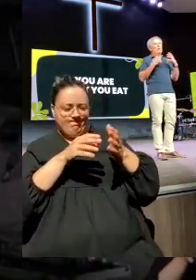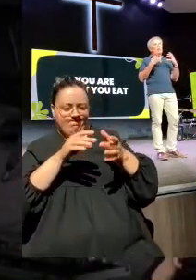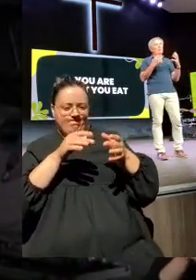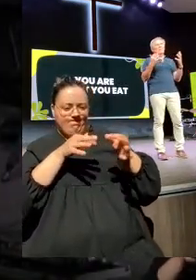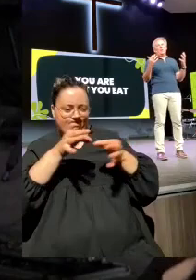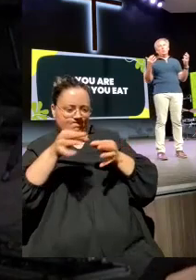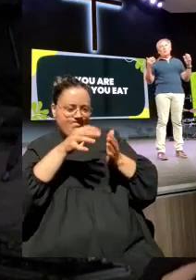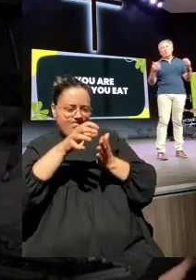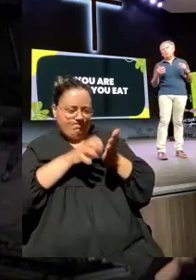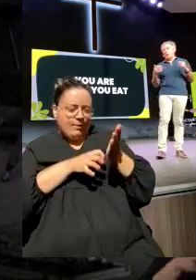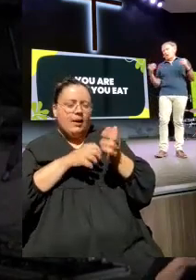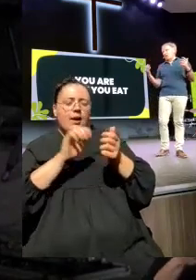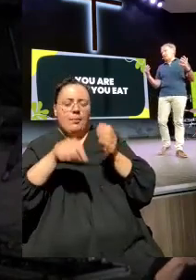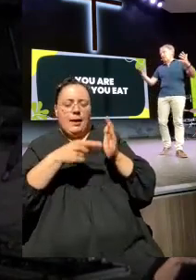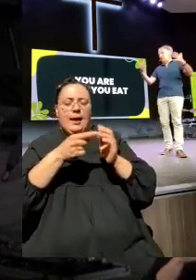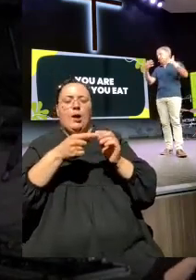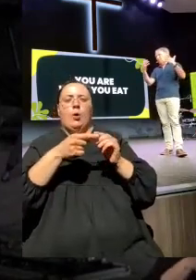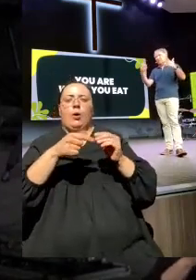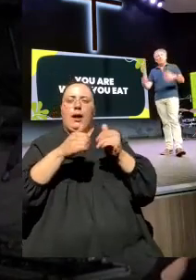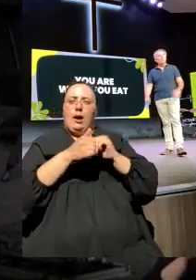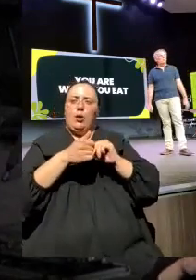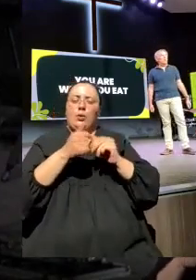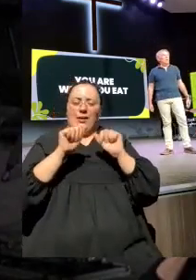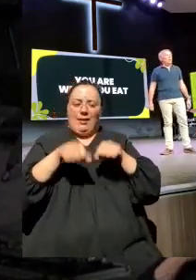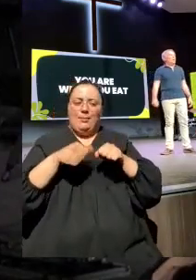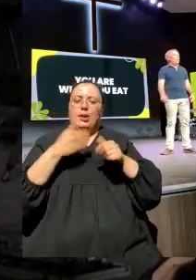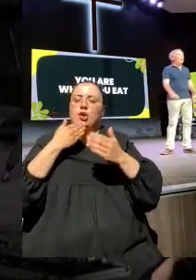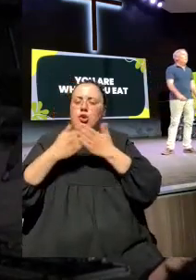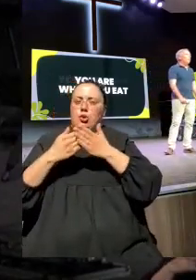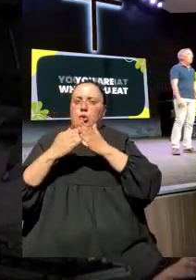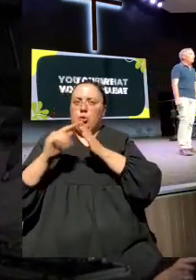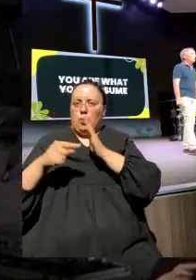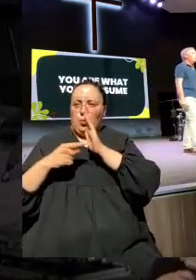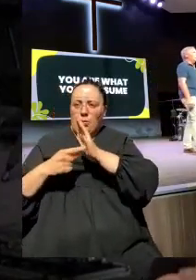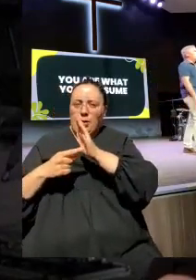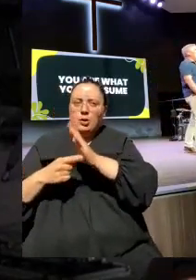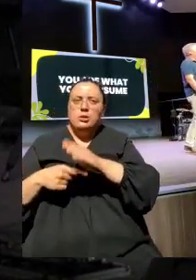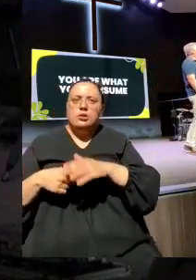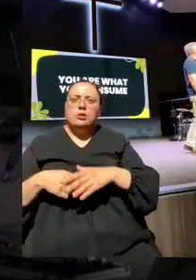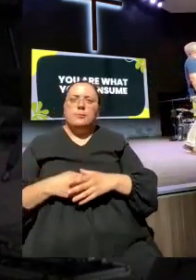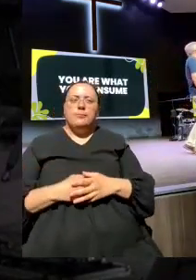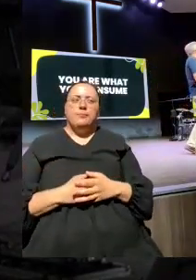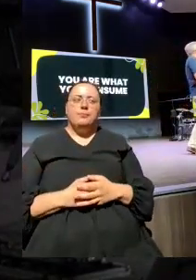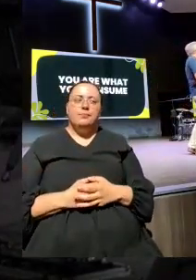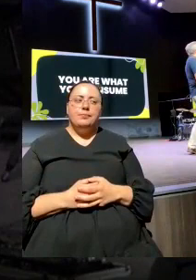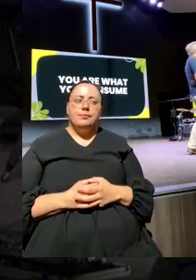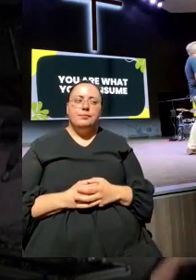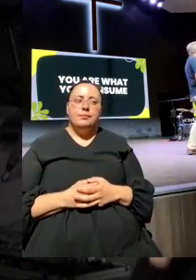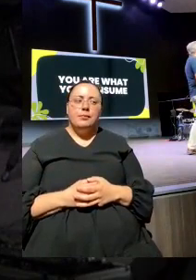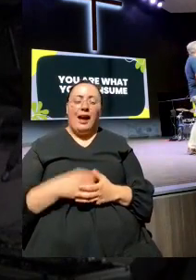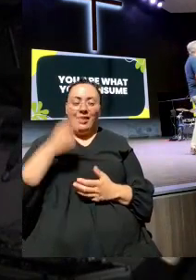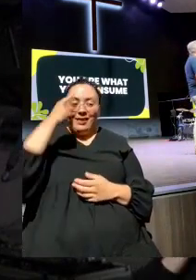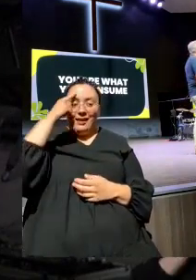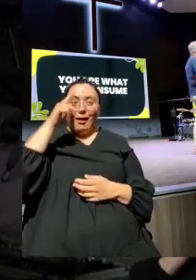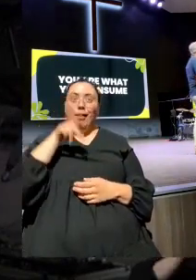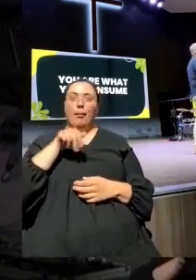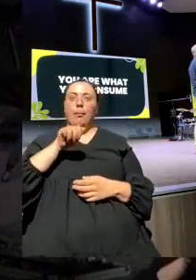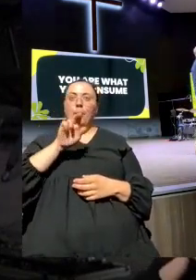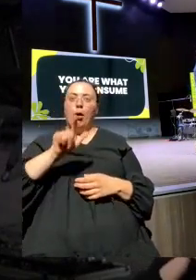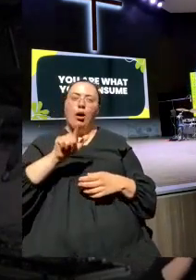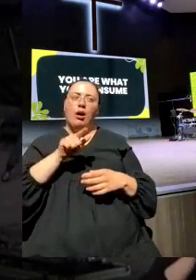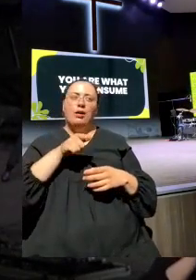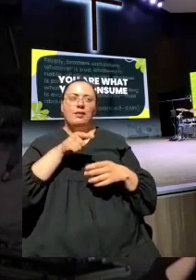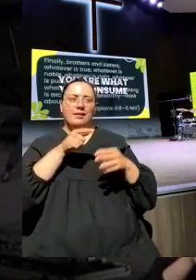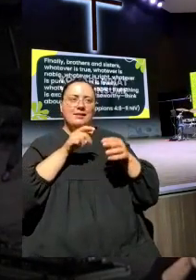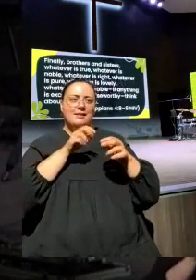and affects your health and even how people see you. I think Paul's going to talk to us about you are what you consume. Let me explain.